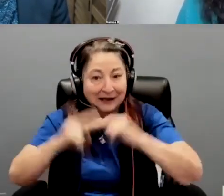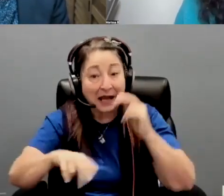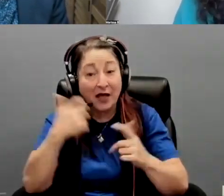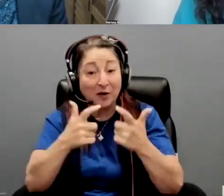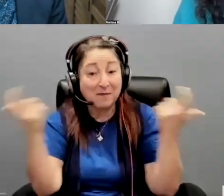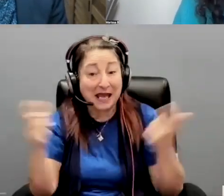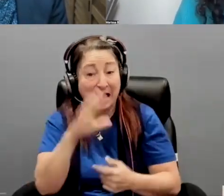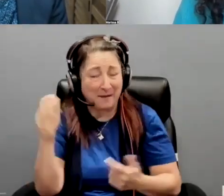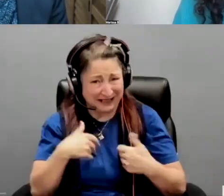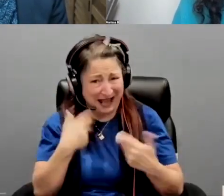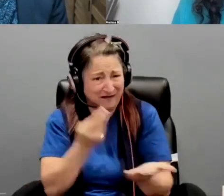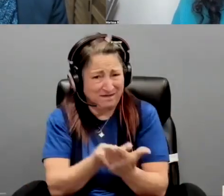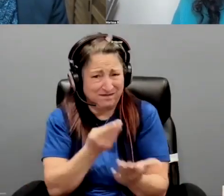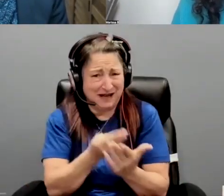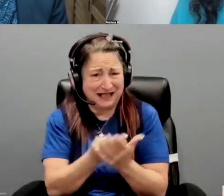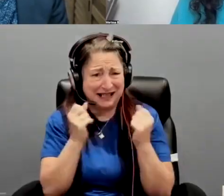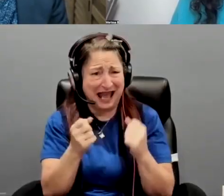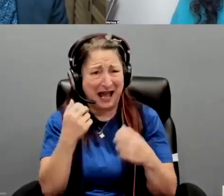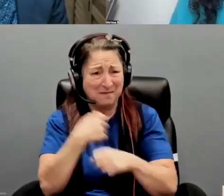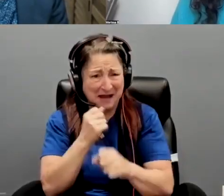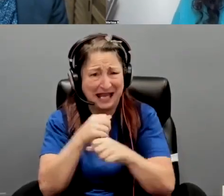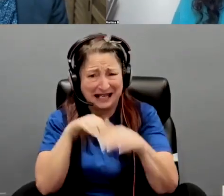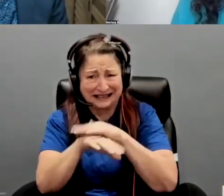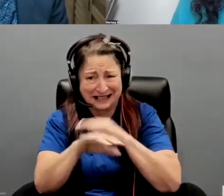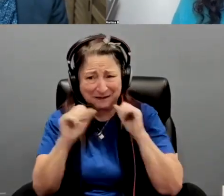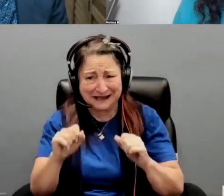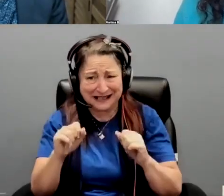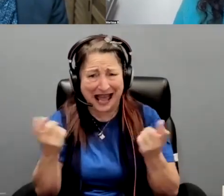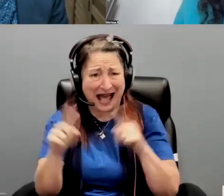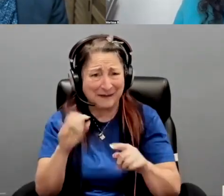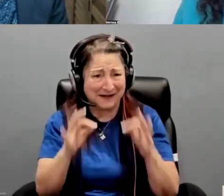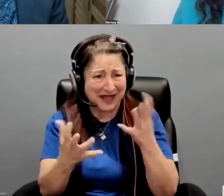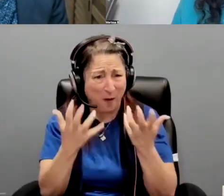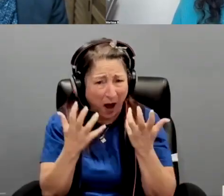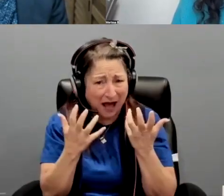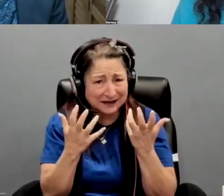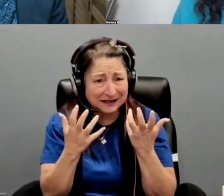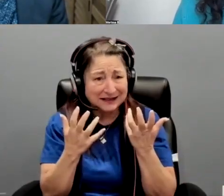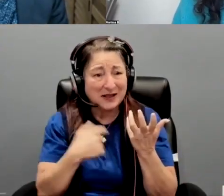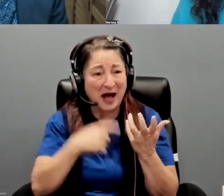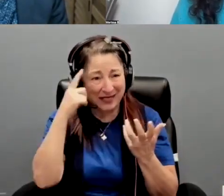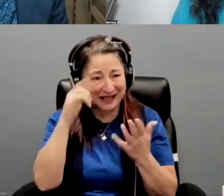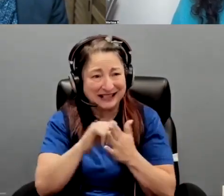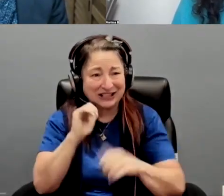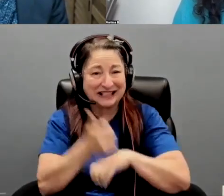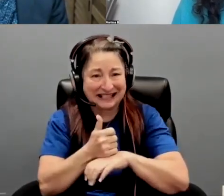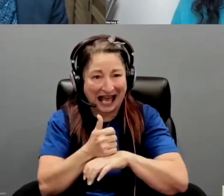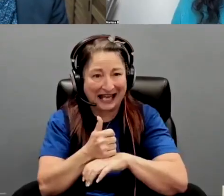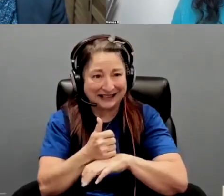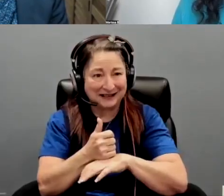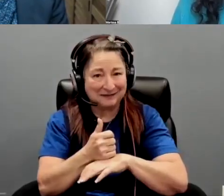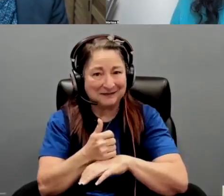the funds to make accessibility happen if they really wanted to. So I think this should definitely set a precedent. And even